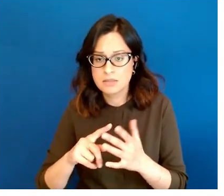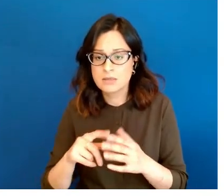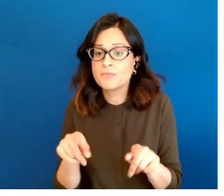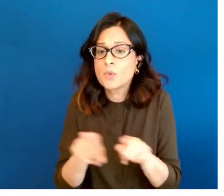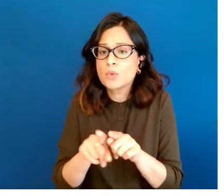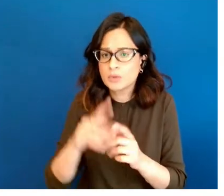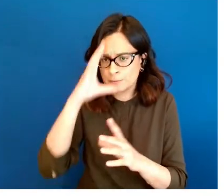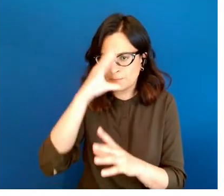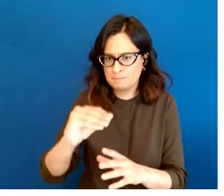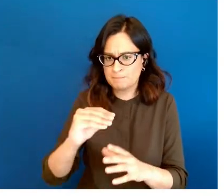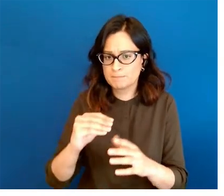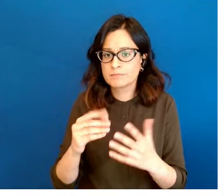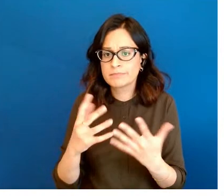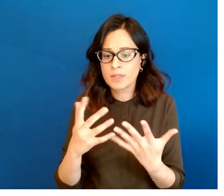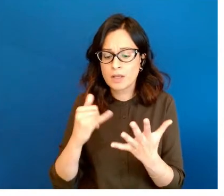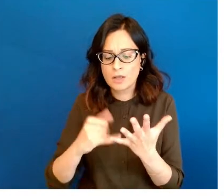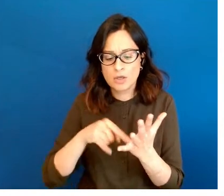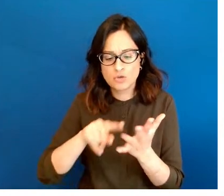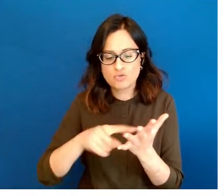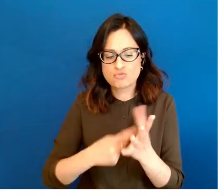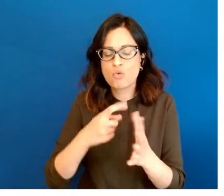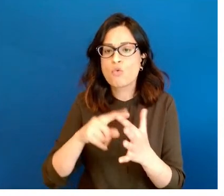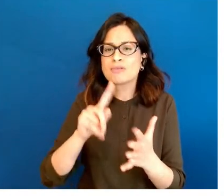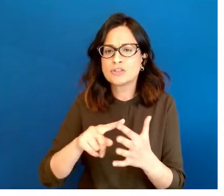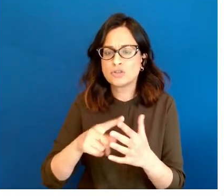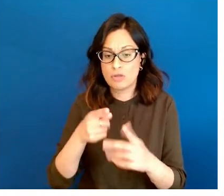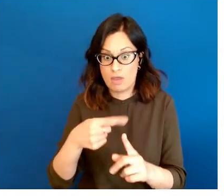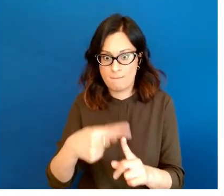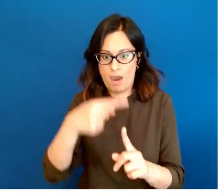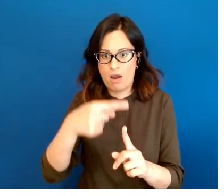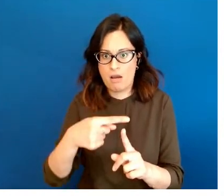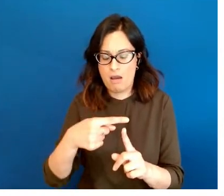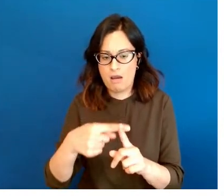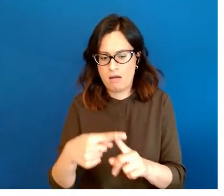storage proteins are a marker for more severe allergy that you see